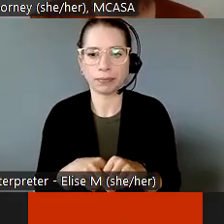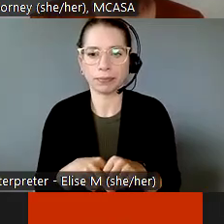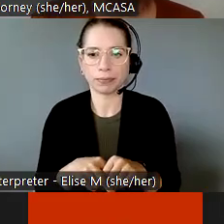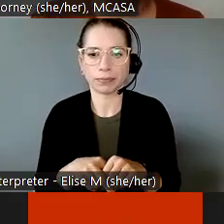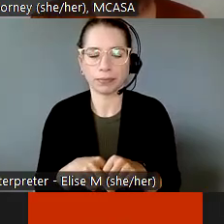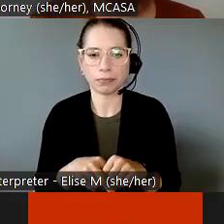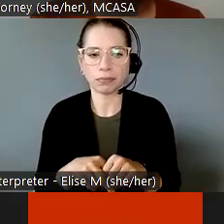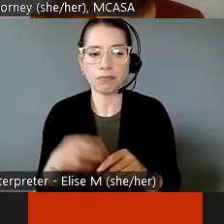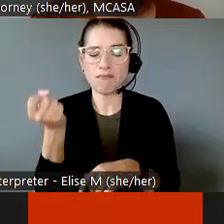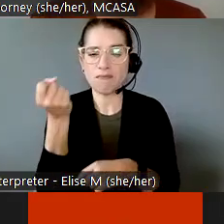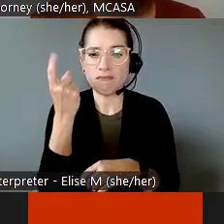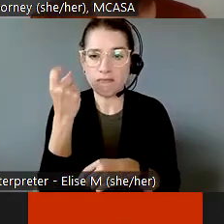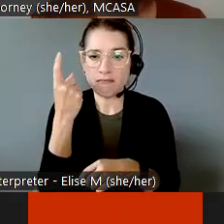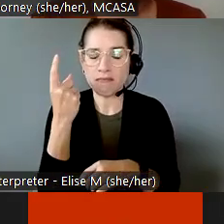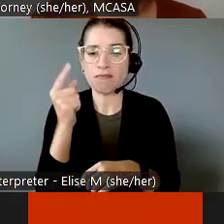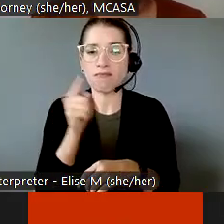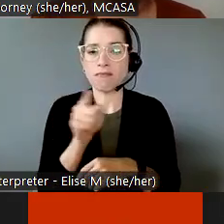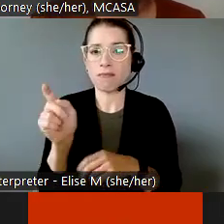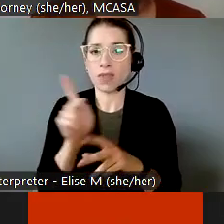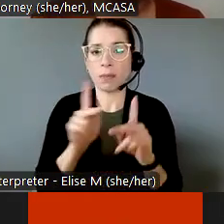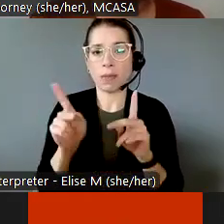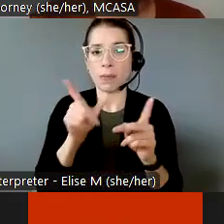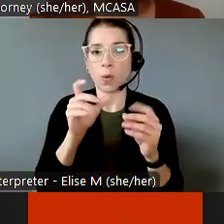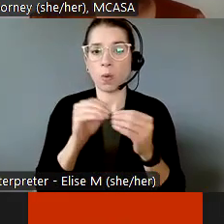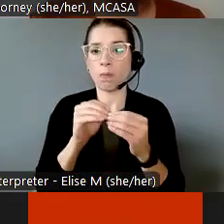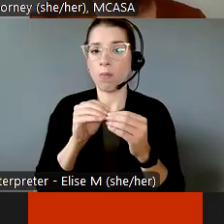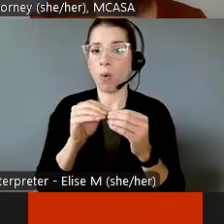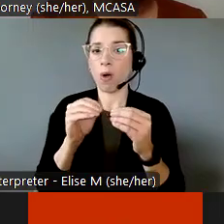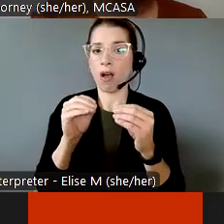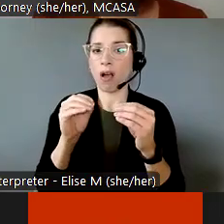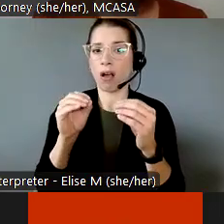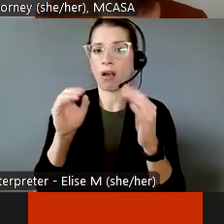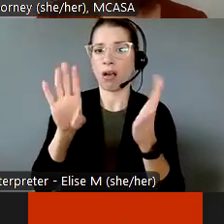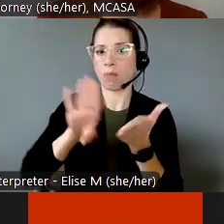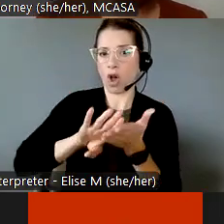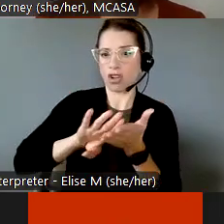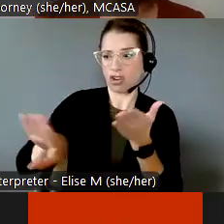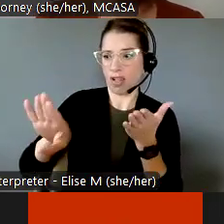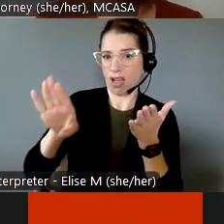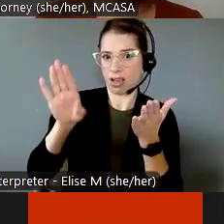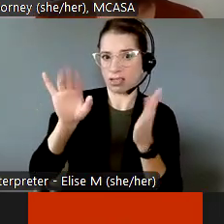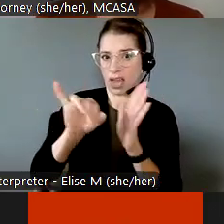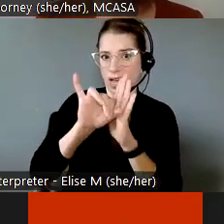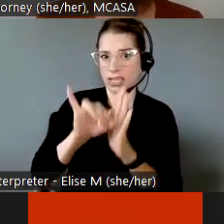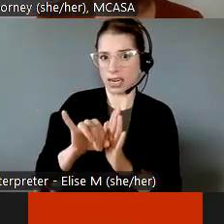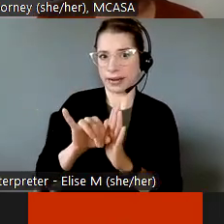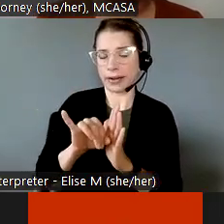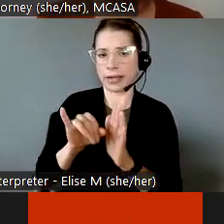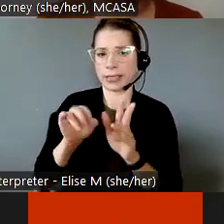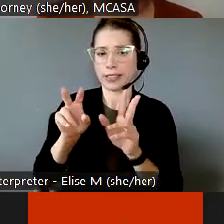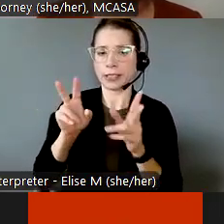However, those who hold marginalized identities are the ones that are identified as being